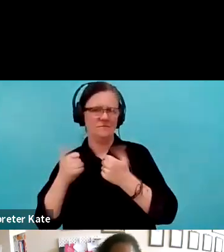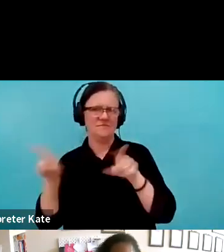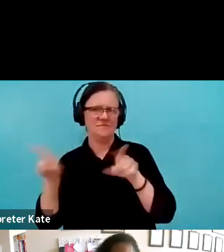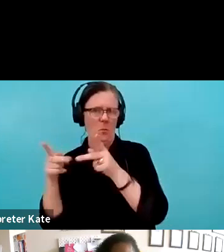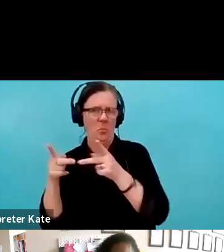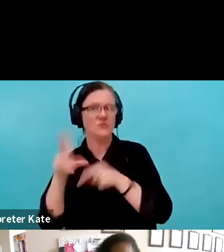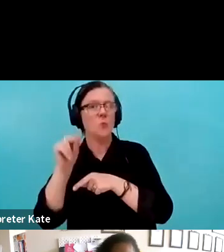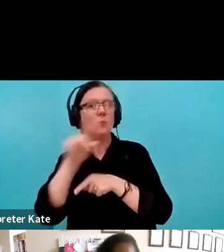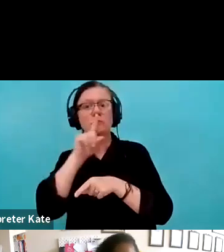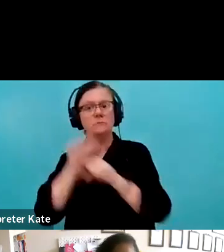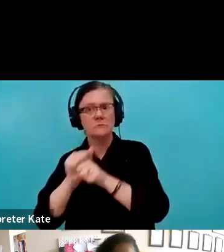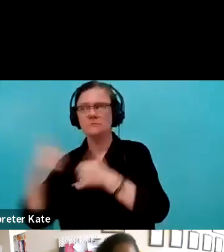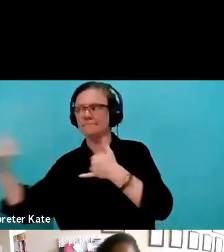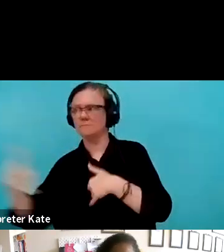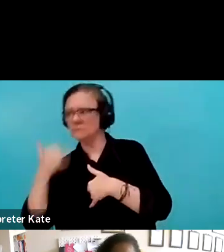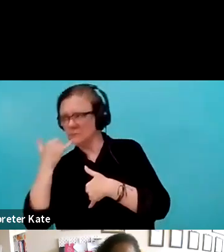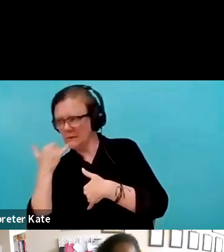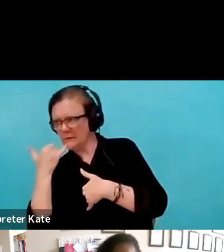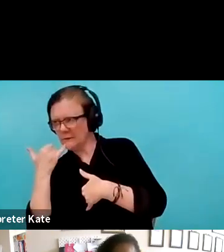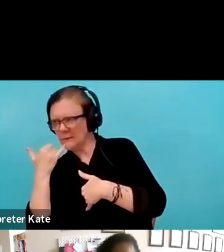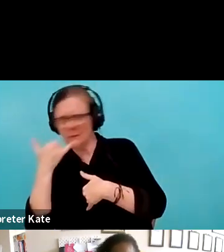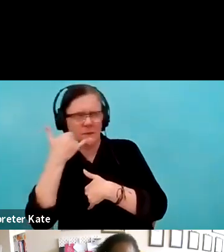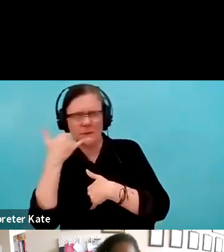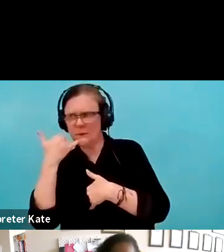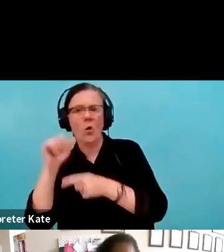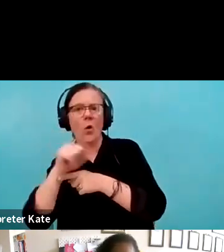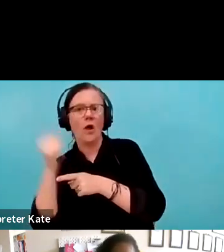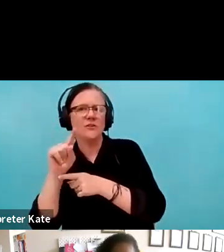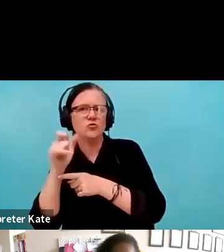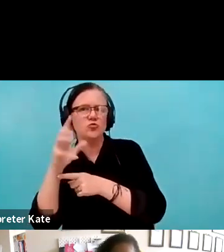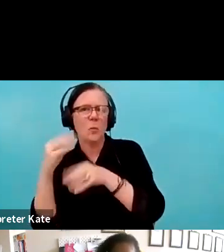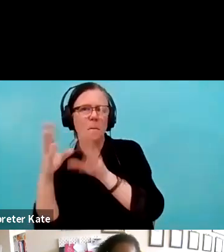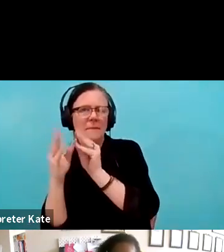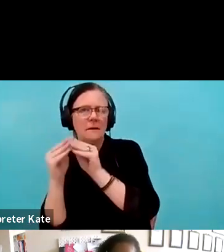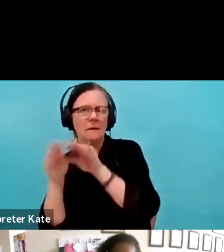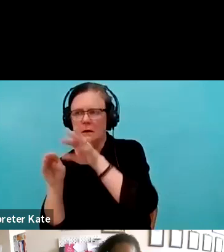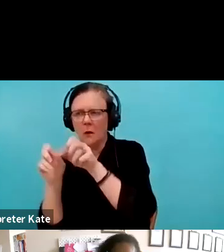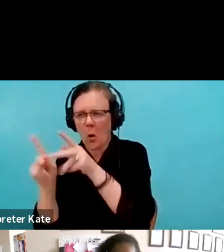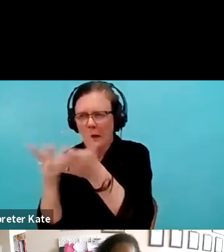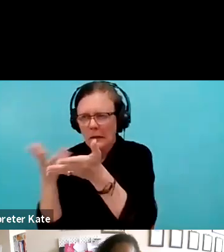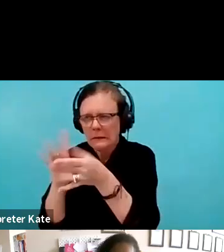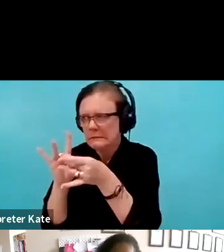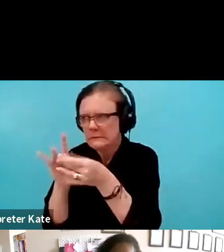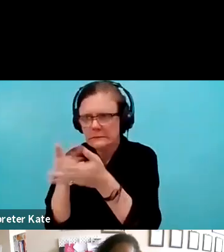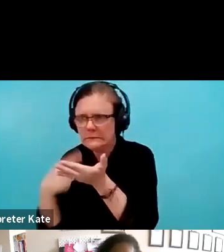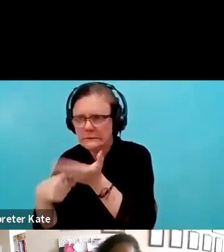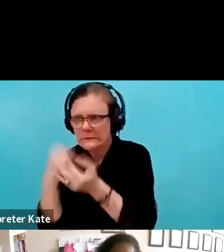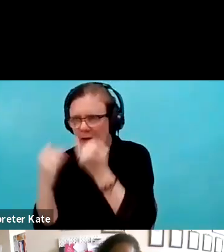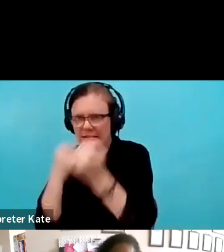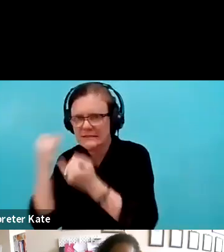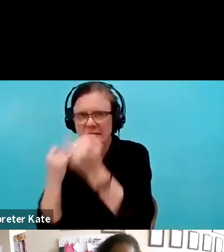on, the phone or on, some other platform, and they're using that time to connect. So we're just